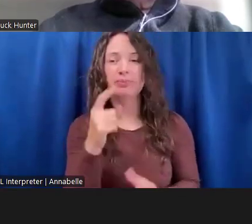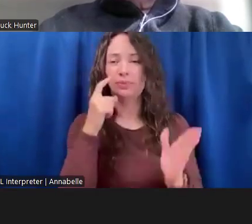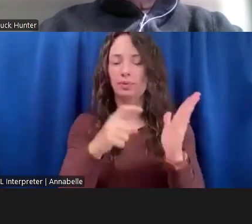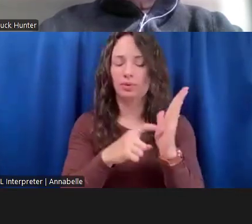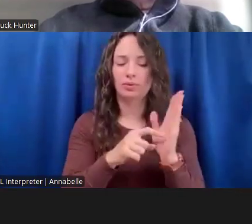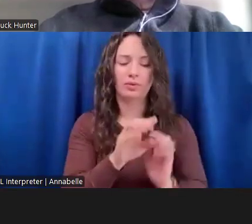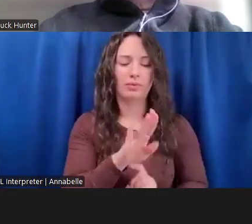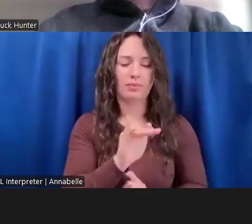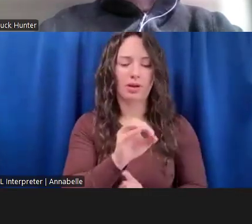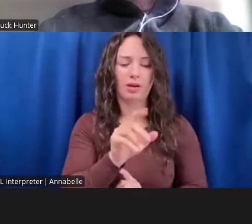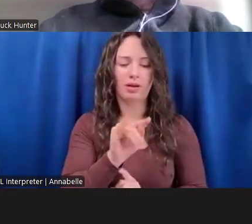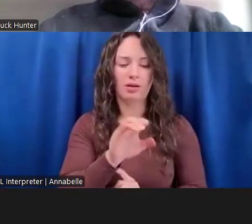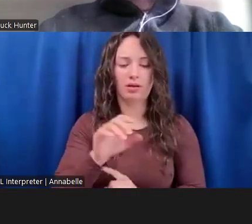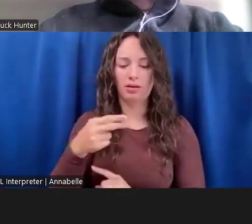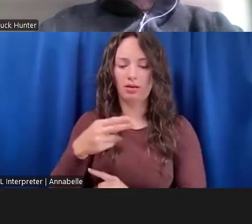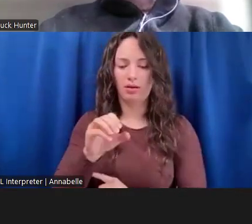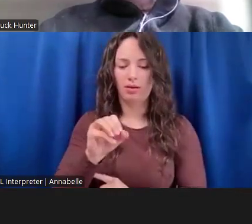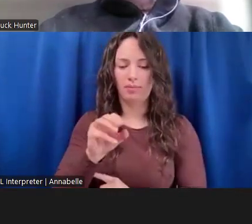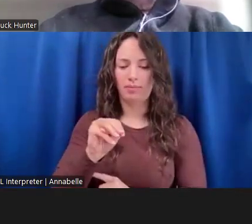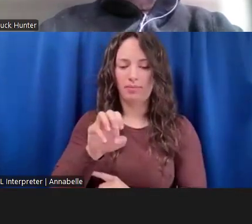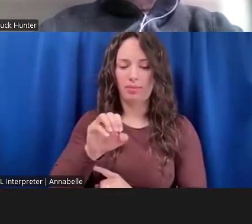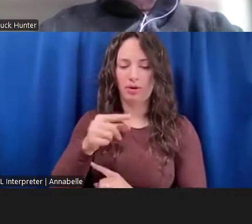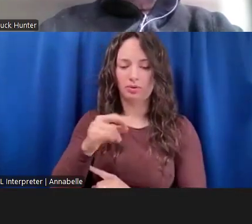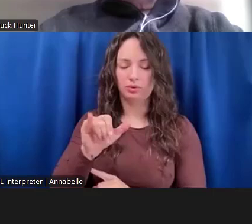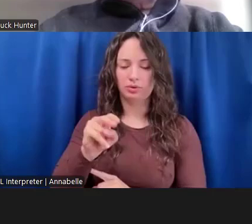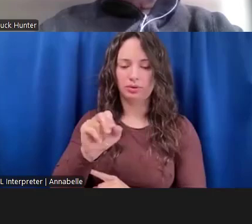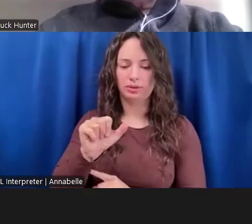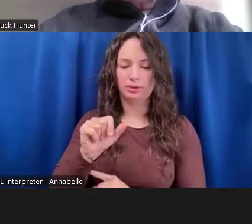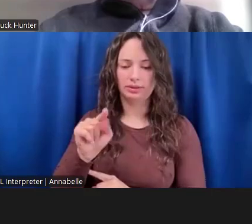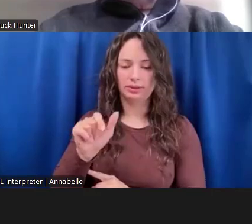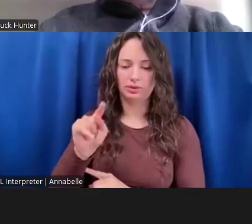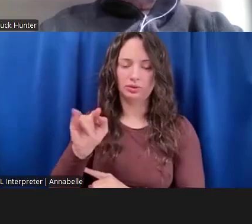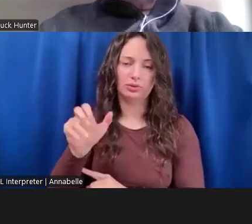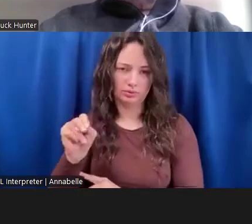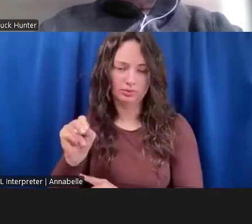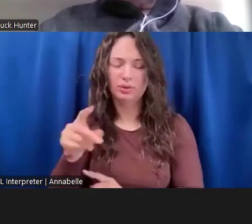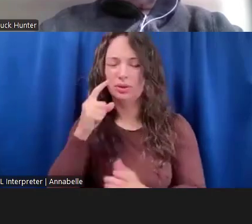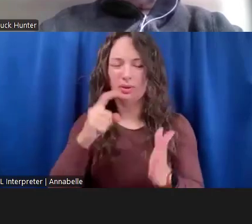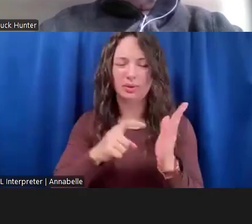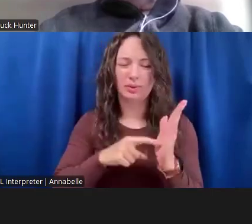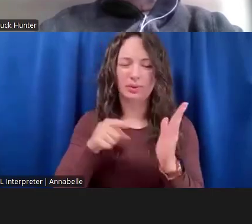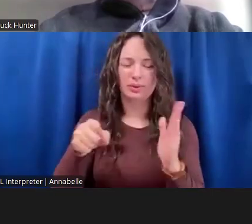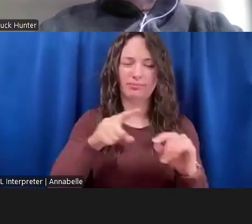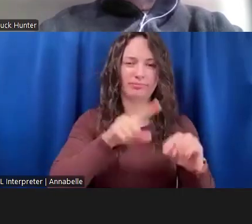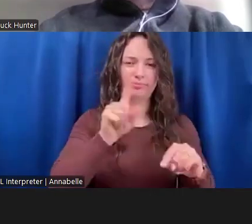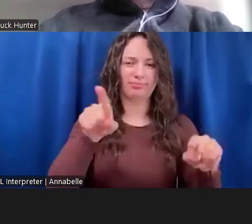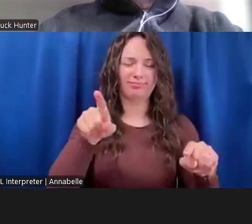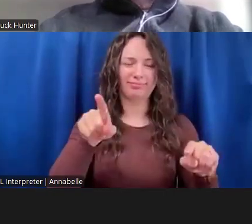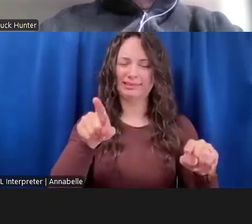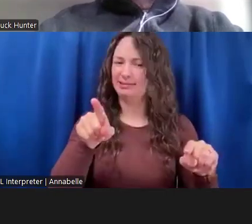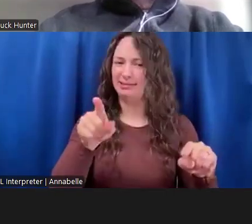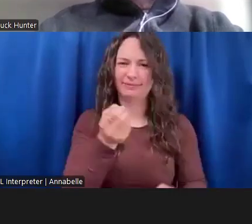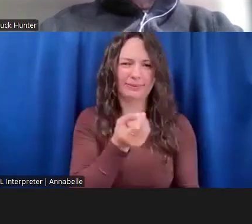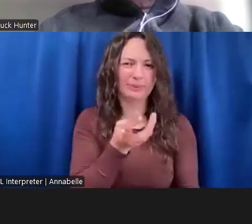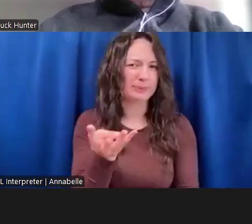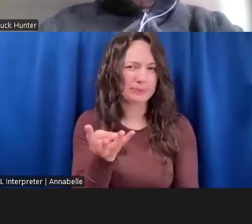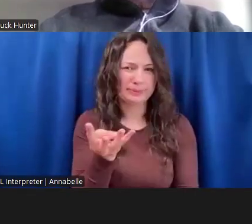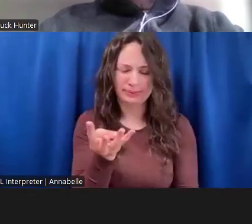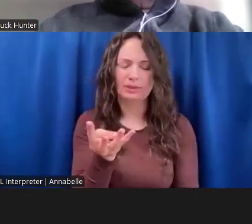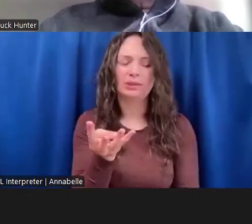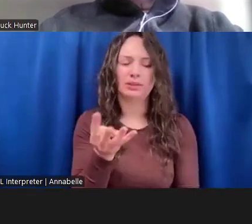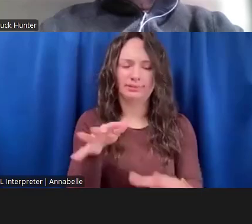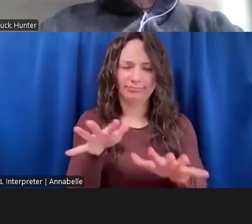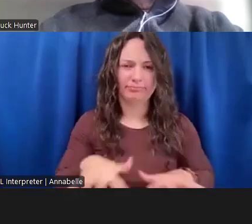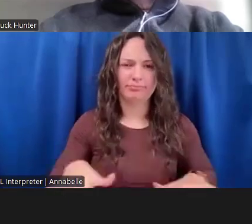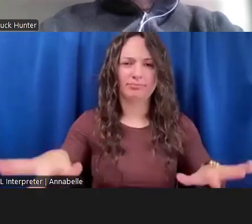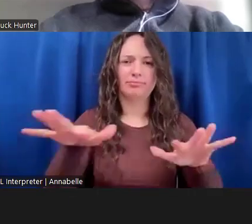and that we are seeing loss of diversity across the landscape, and sort of a movement to